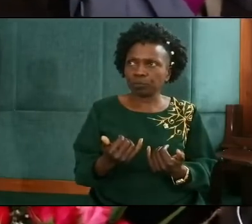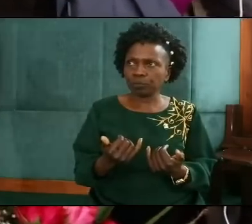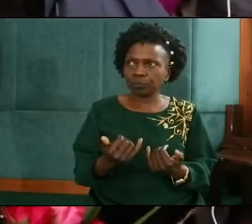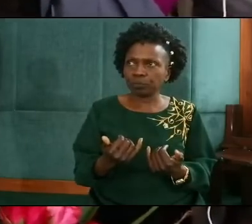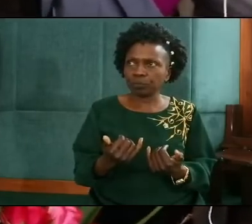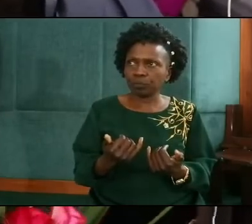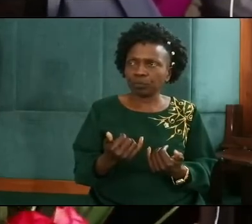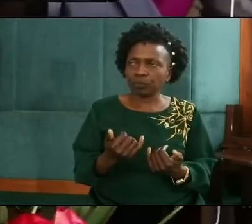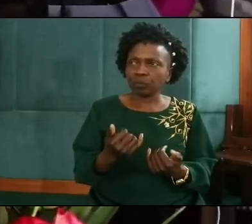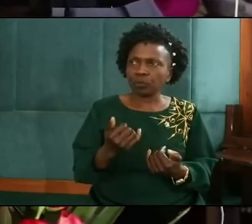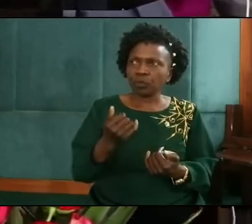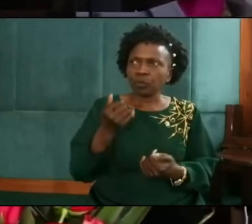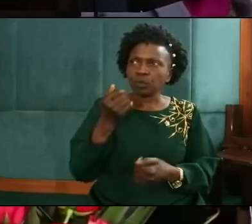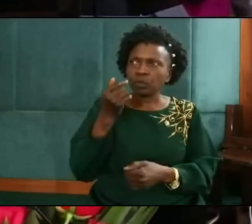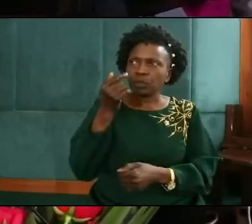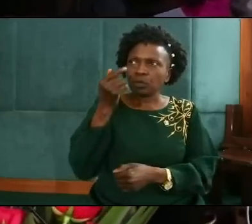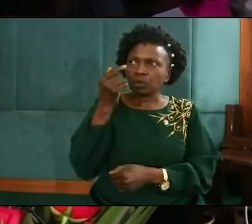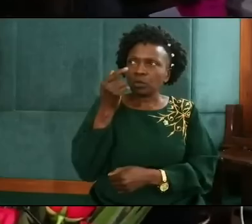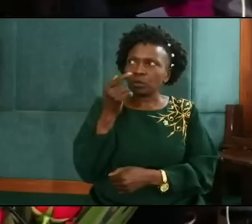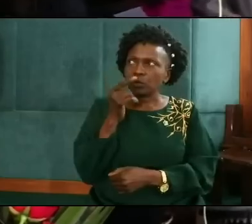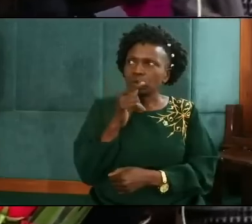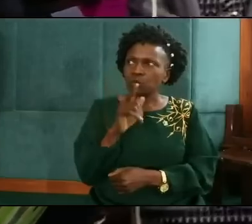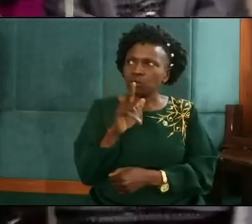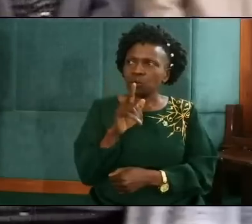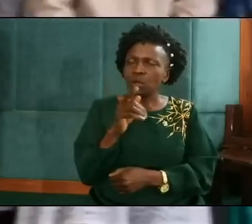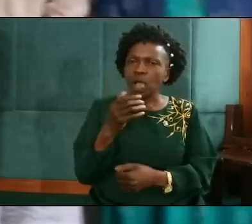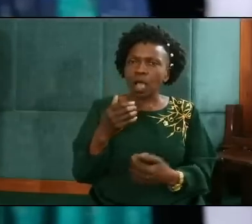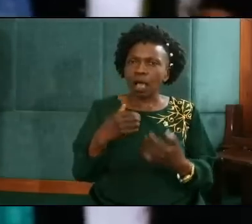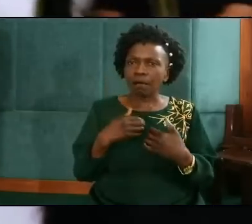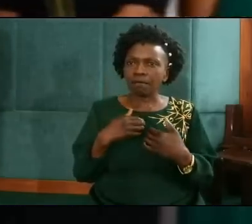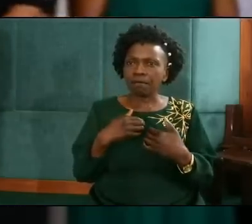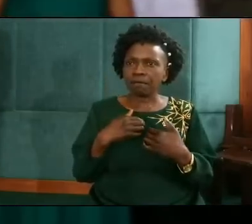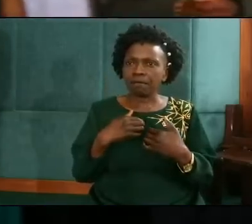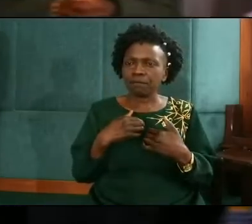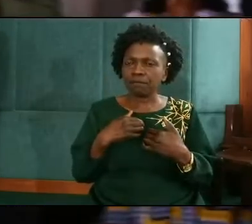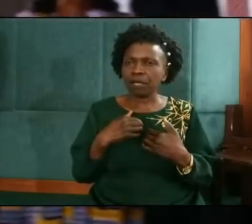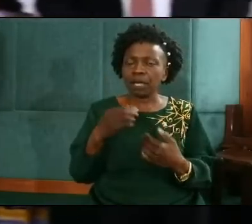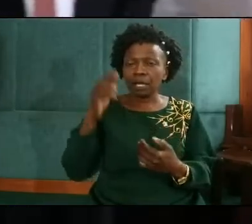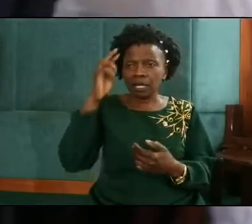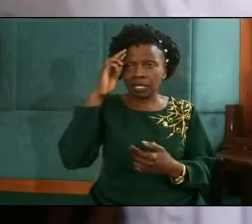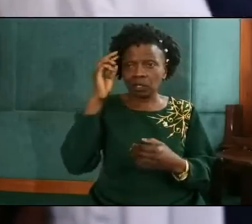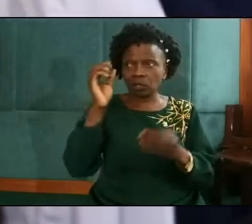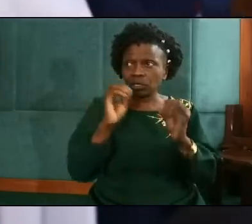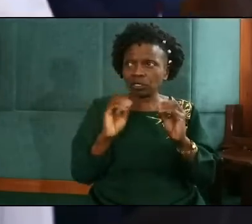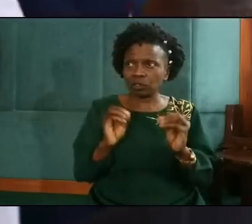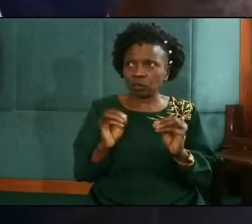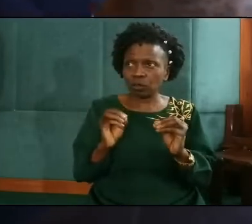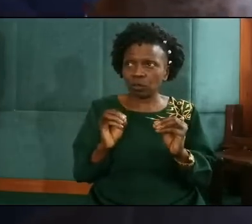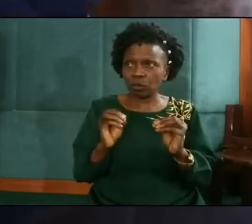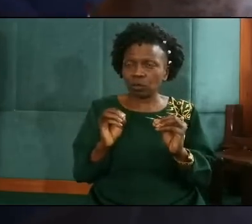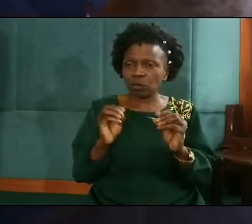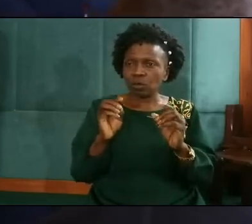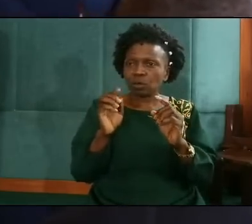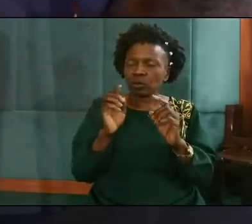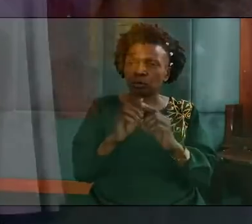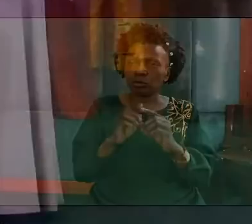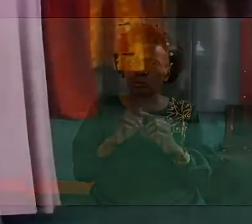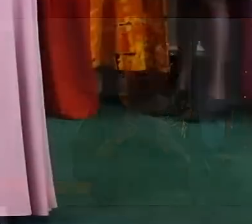You have heard. You are without excuse. Because I warn you. So in the name of Jesus,